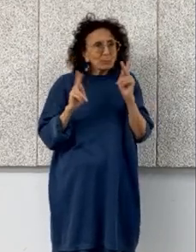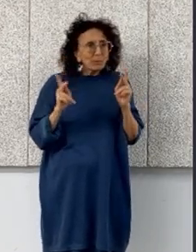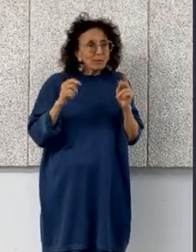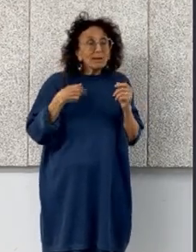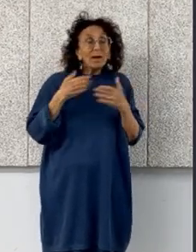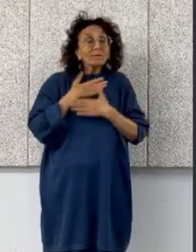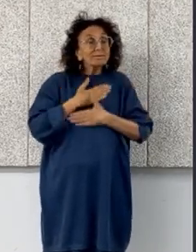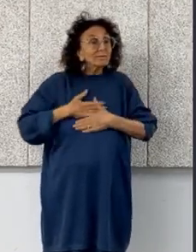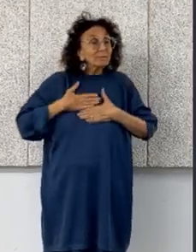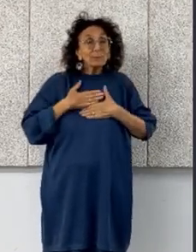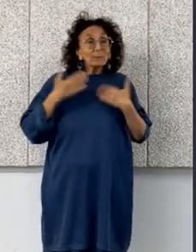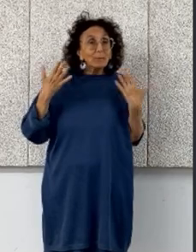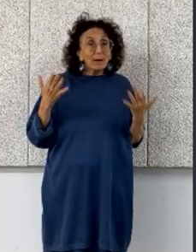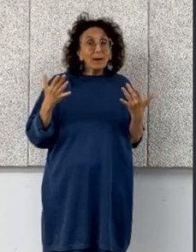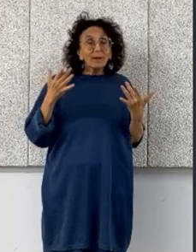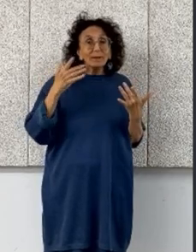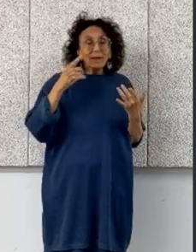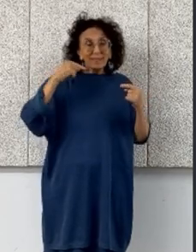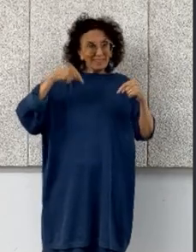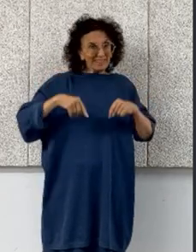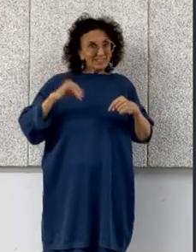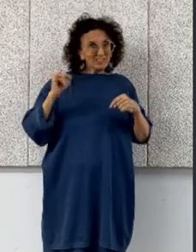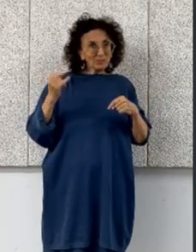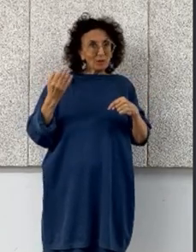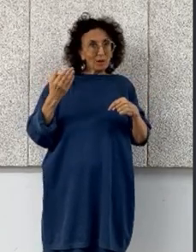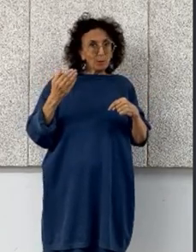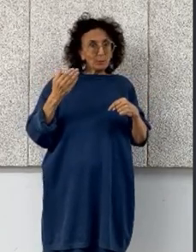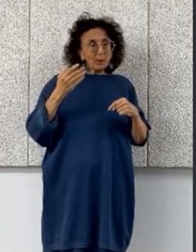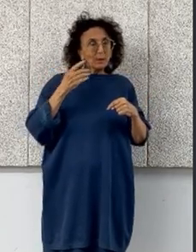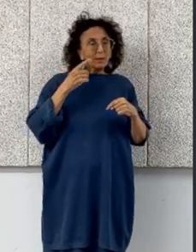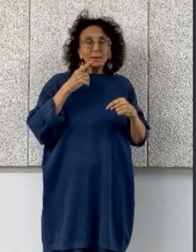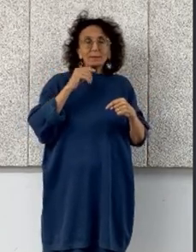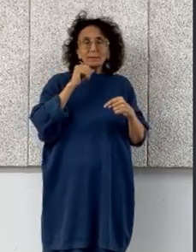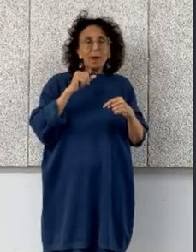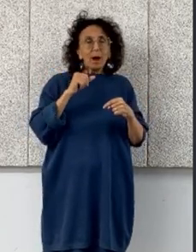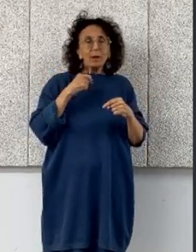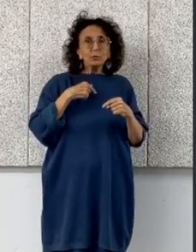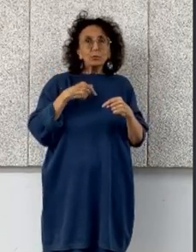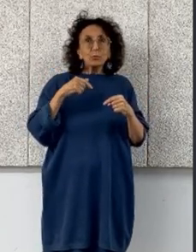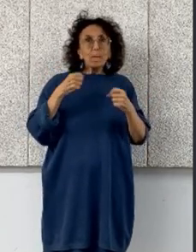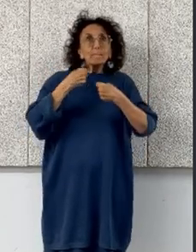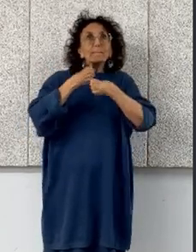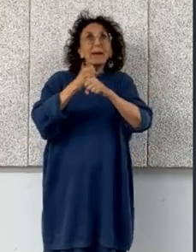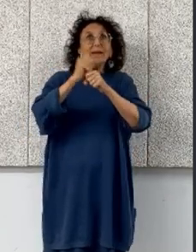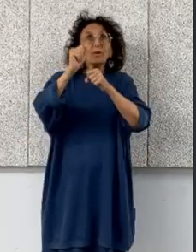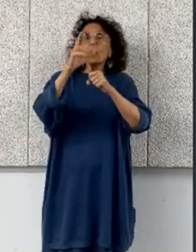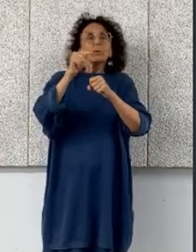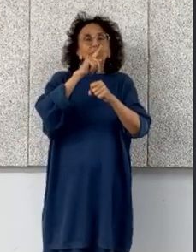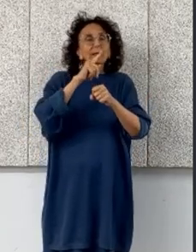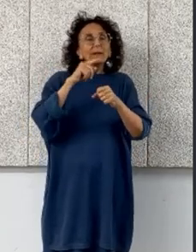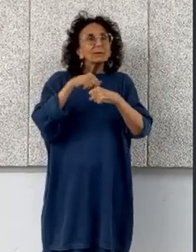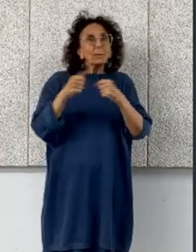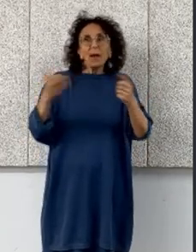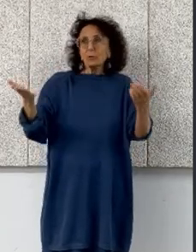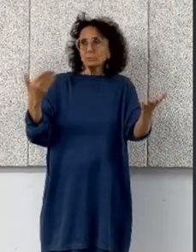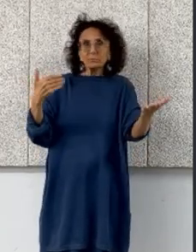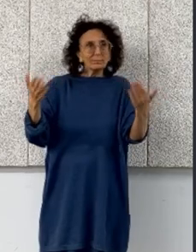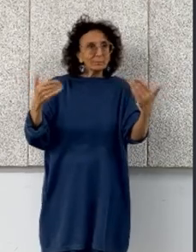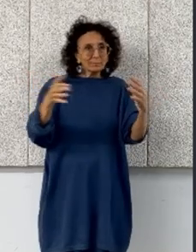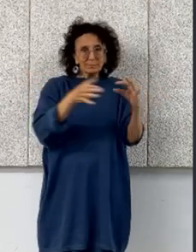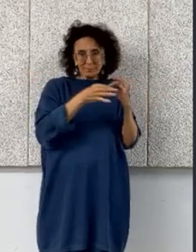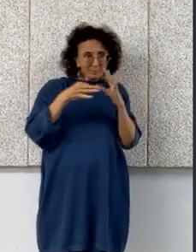it is that for me, this job is about facilitation, and it is about working with tremendously creative